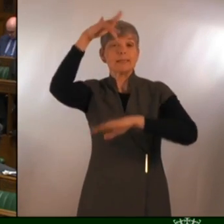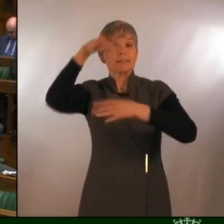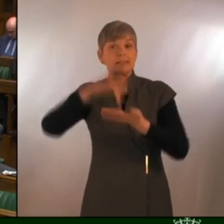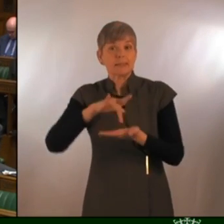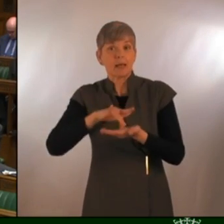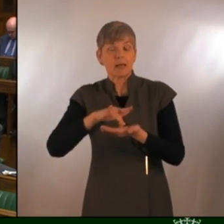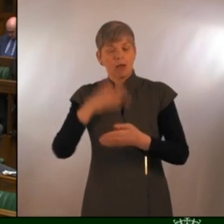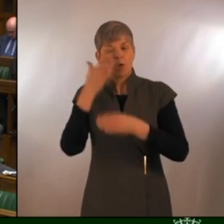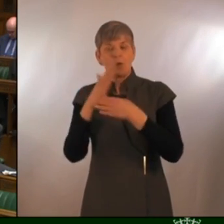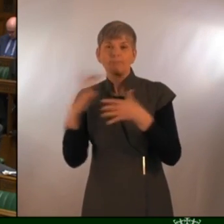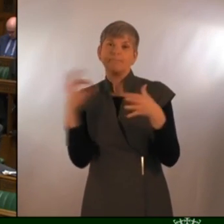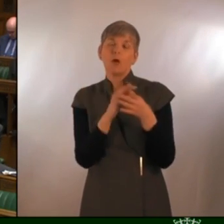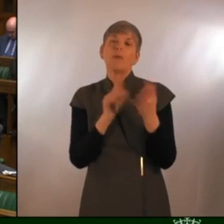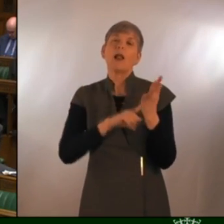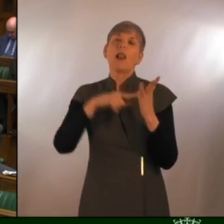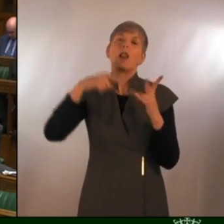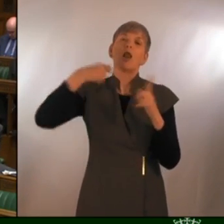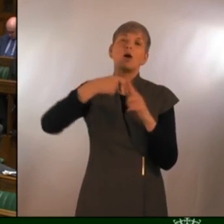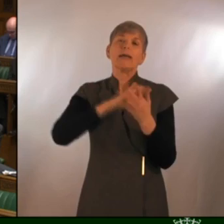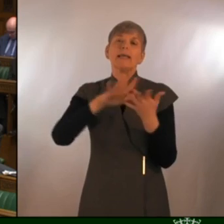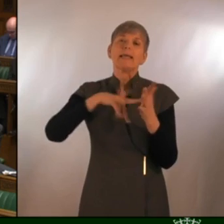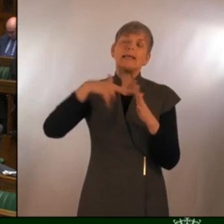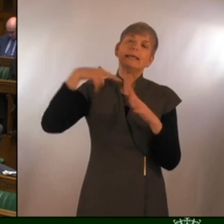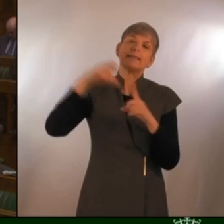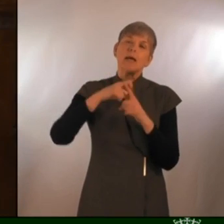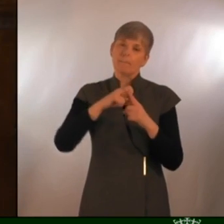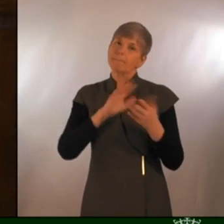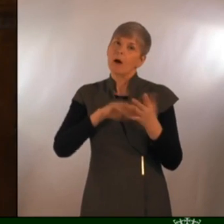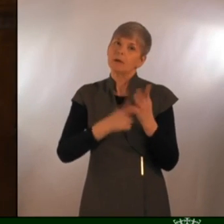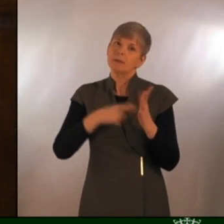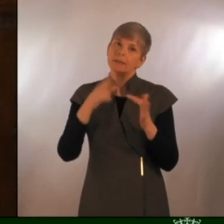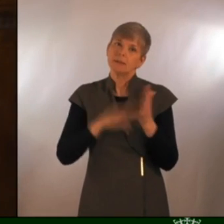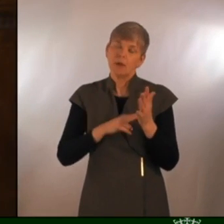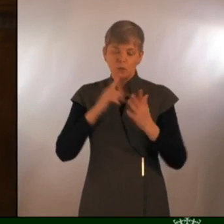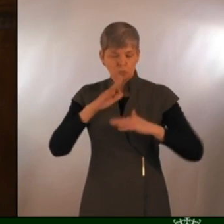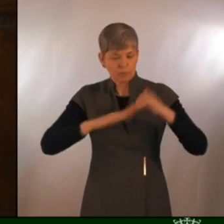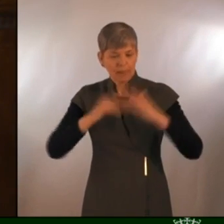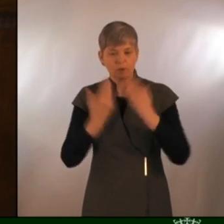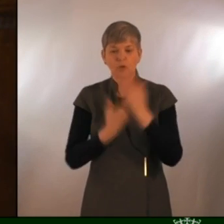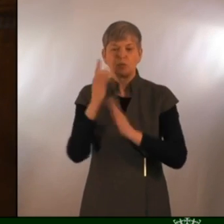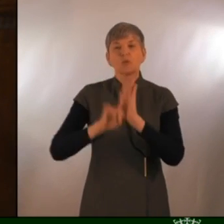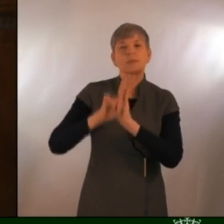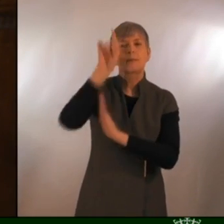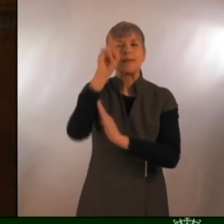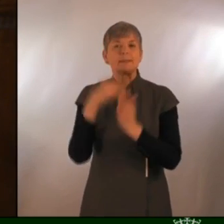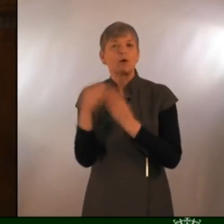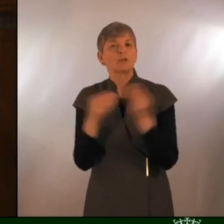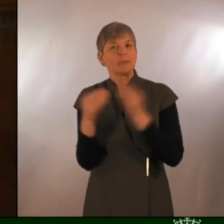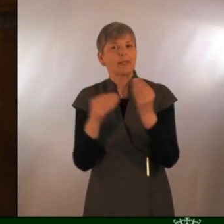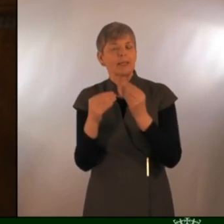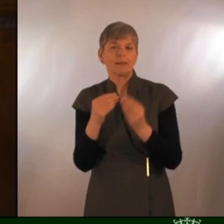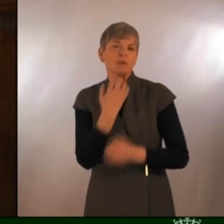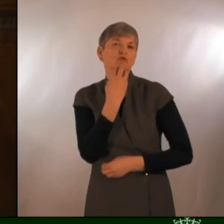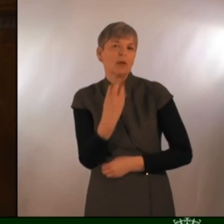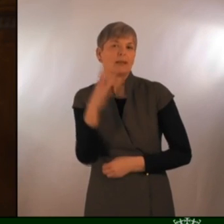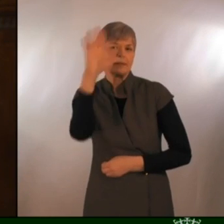with Lockheed Martin to build a sustainable space economy in Shetland. Can the Prime Minister give me some